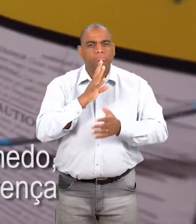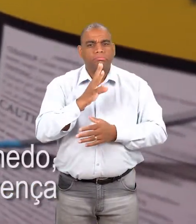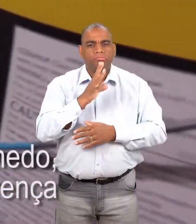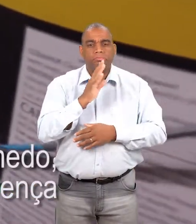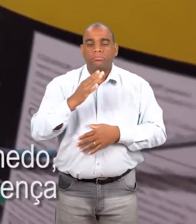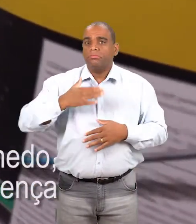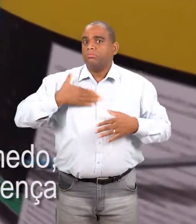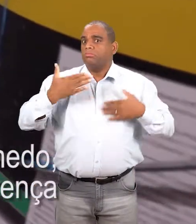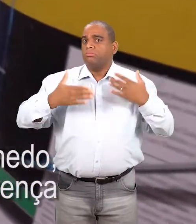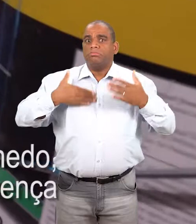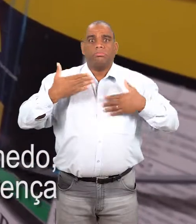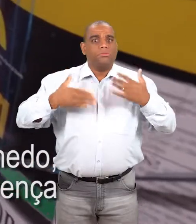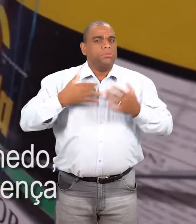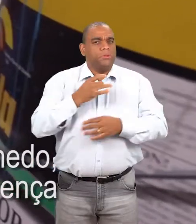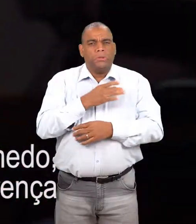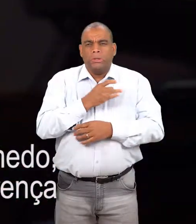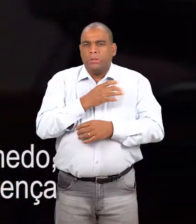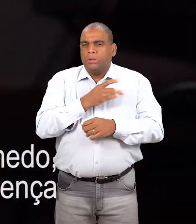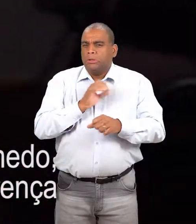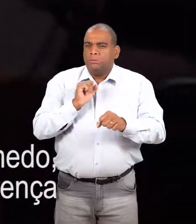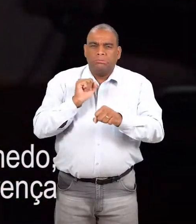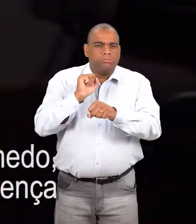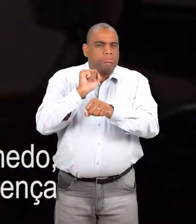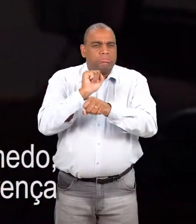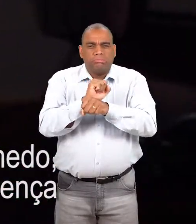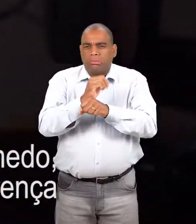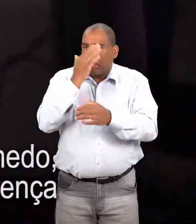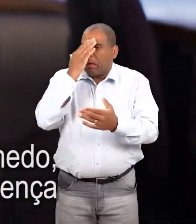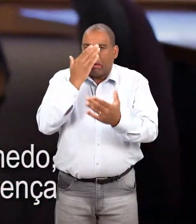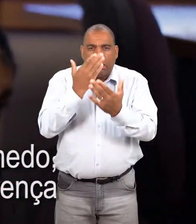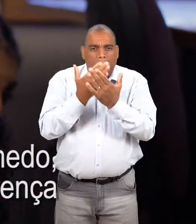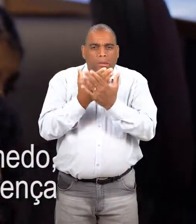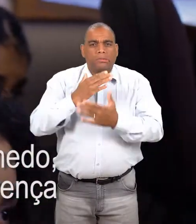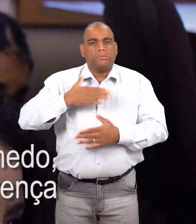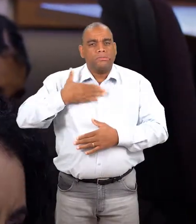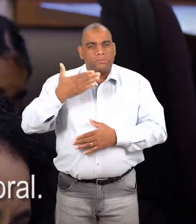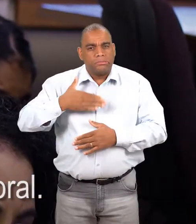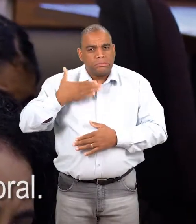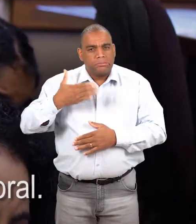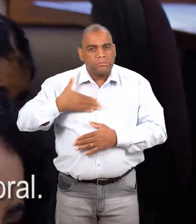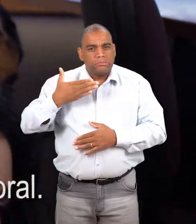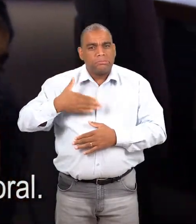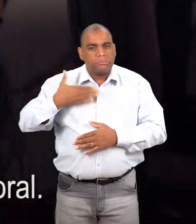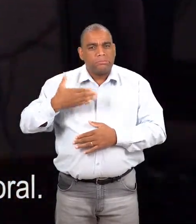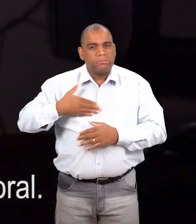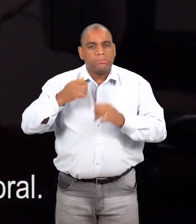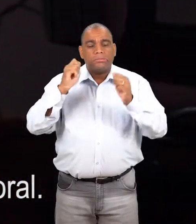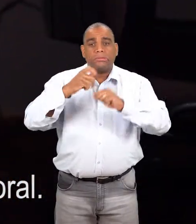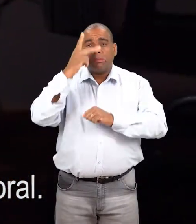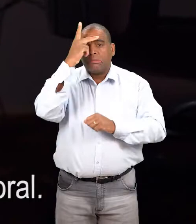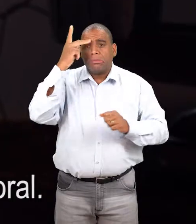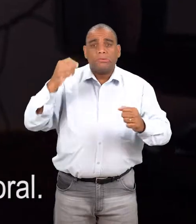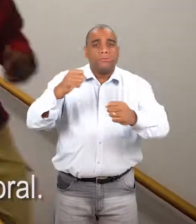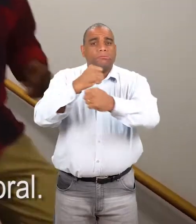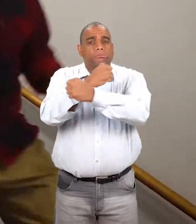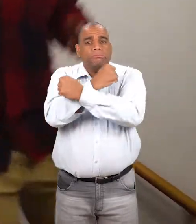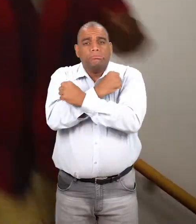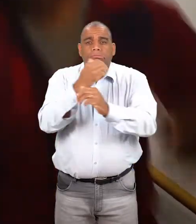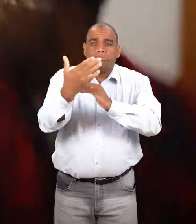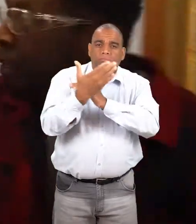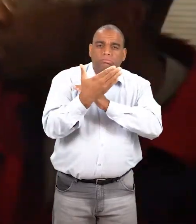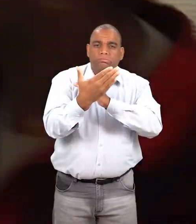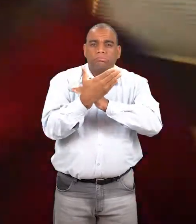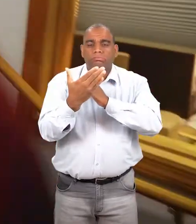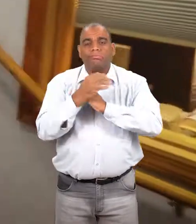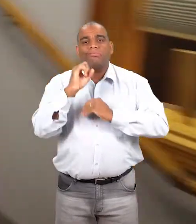training is to be startled, overcome by fear, stuck in denial and disbelief, and then reach out and hold on to others for moral support.